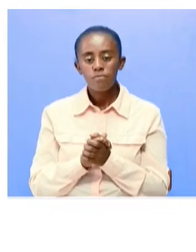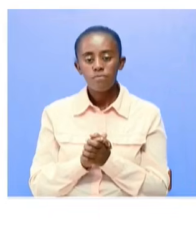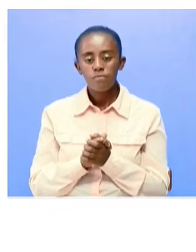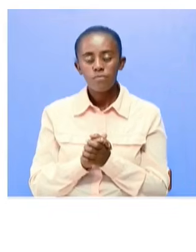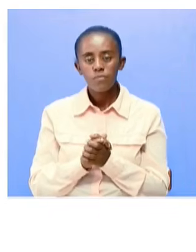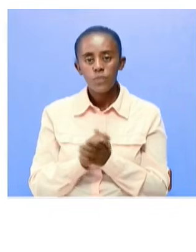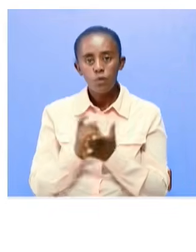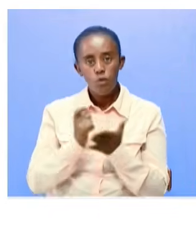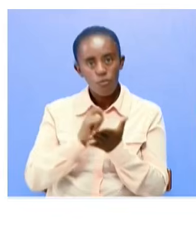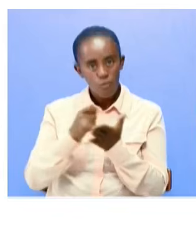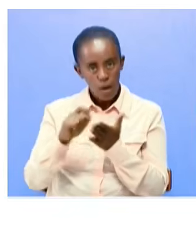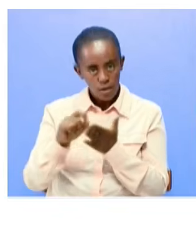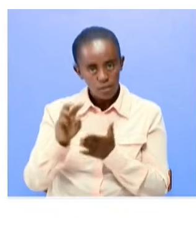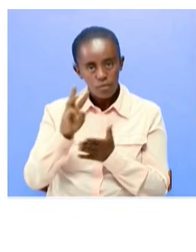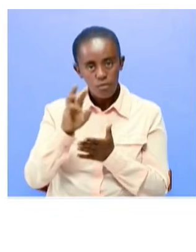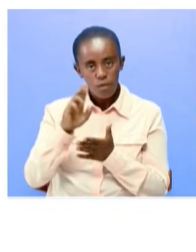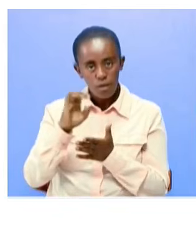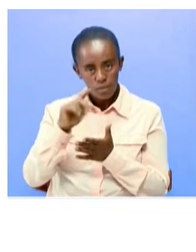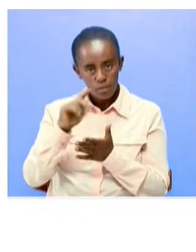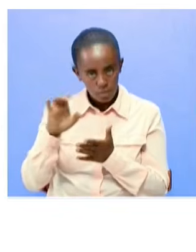Write